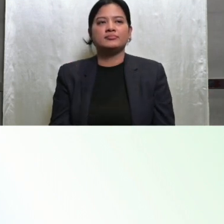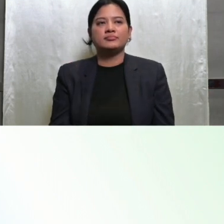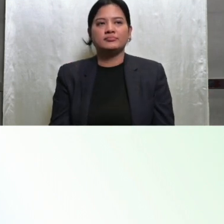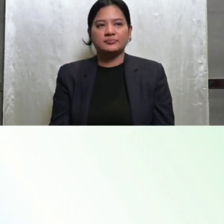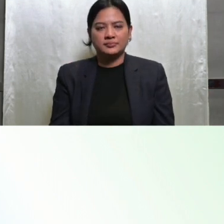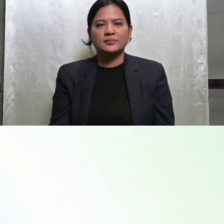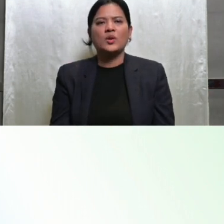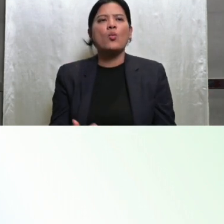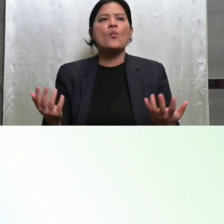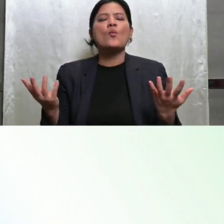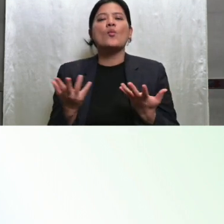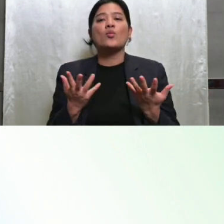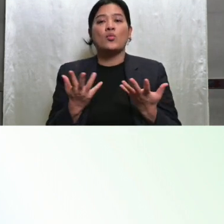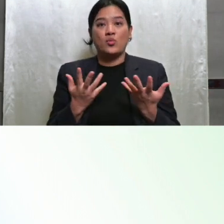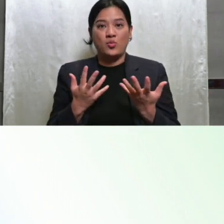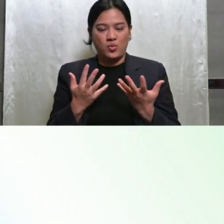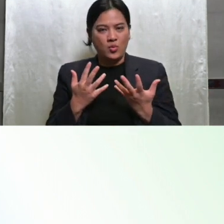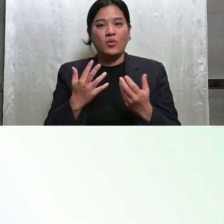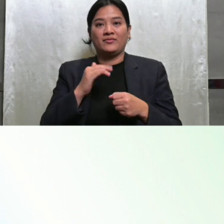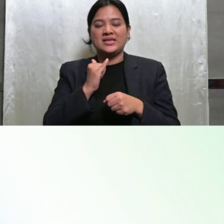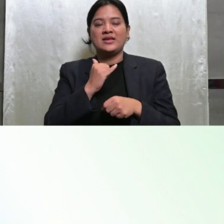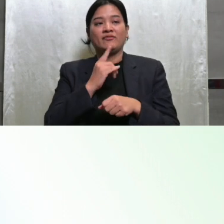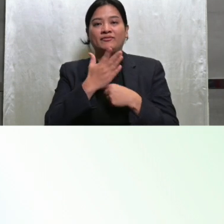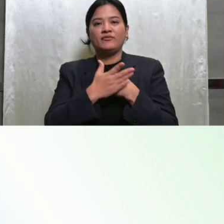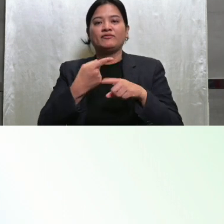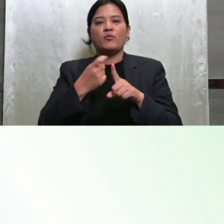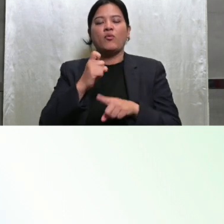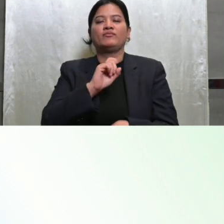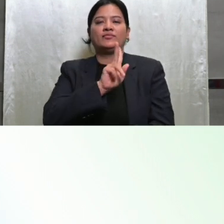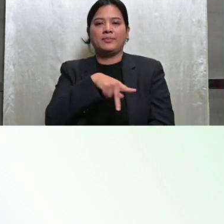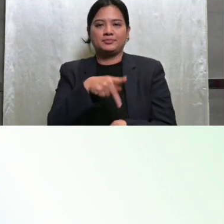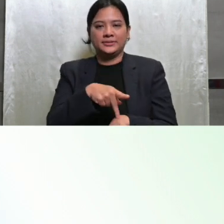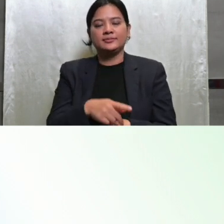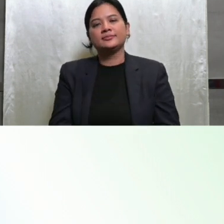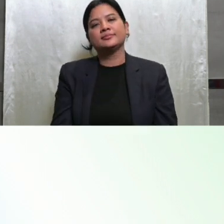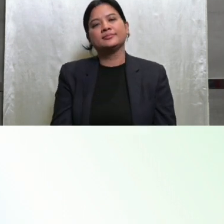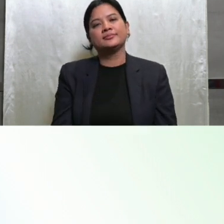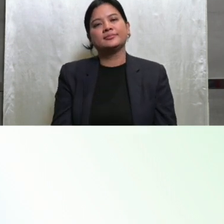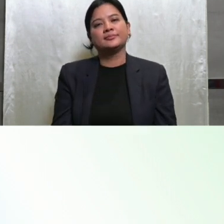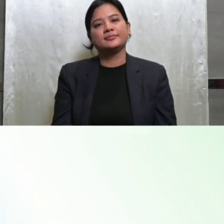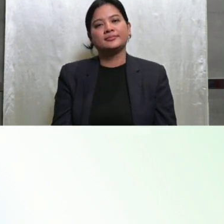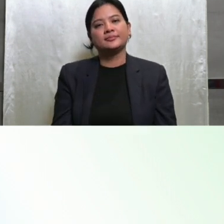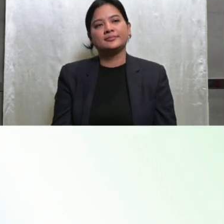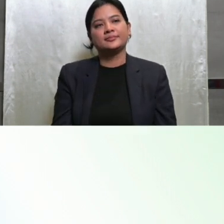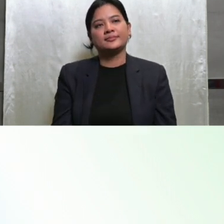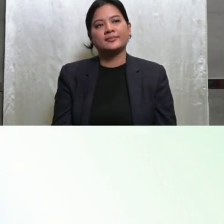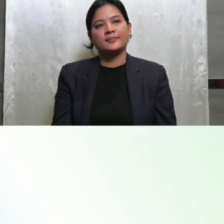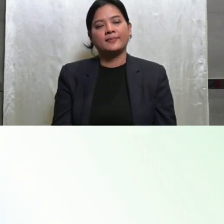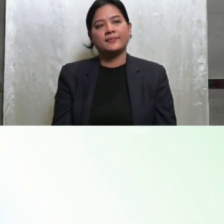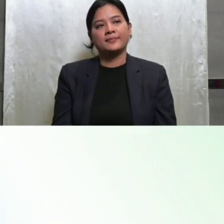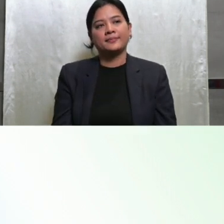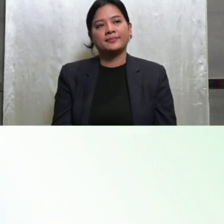we launched Skills Build, we started working with the Department of Education National Capital Region, and we started off